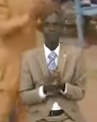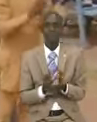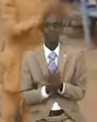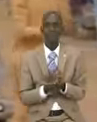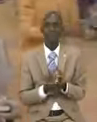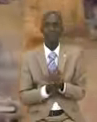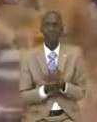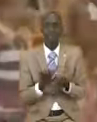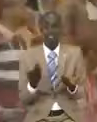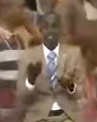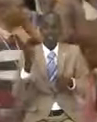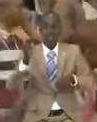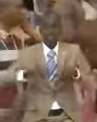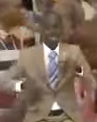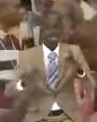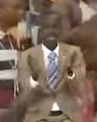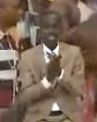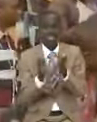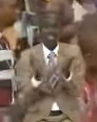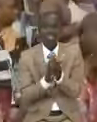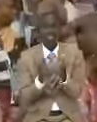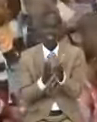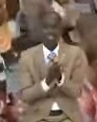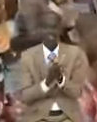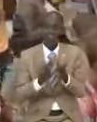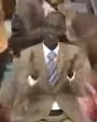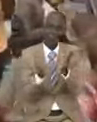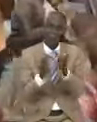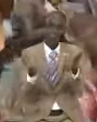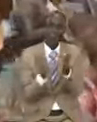Is that all the clapping you can do?